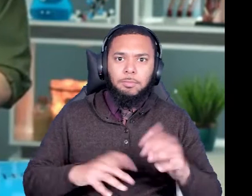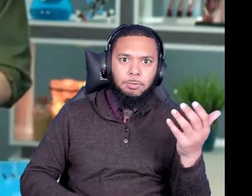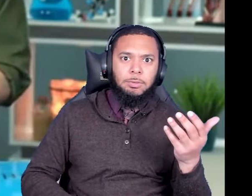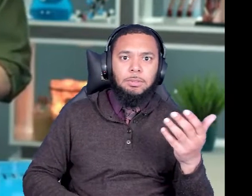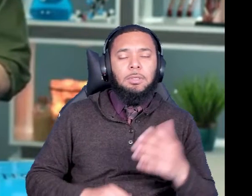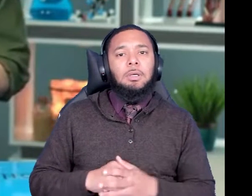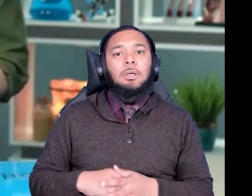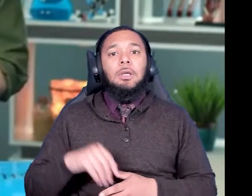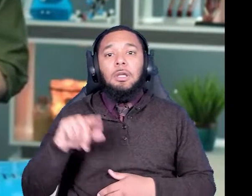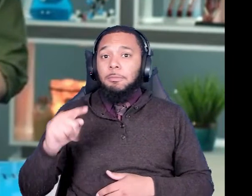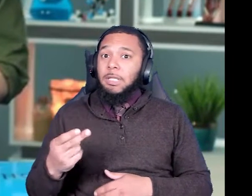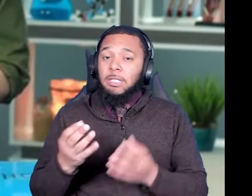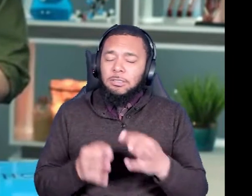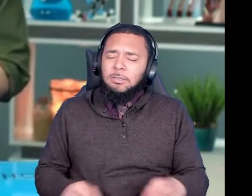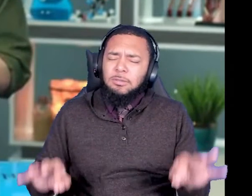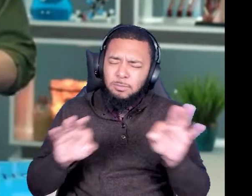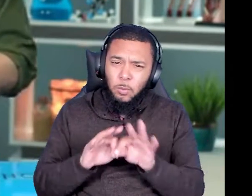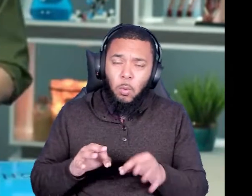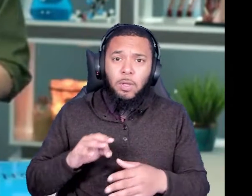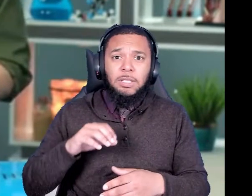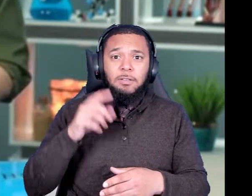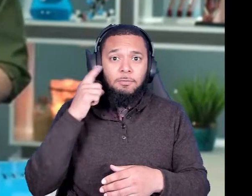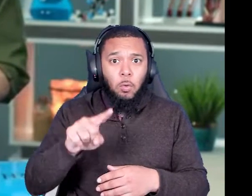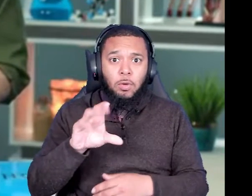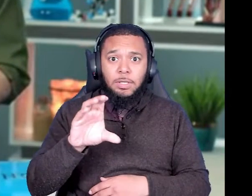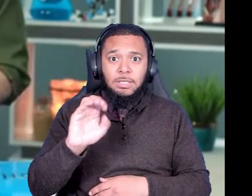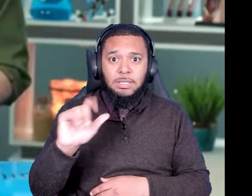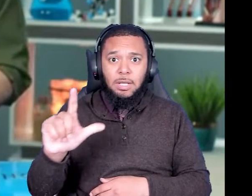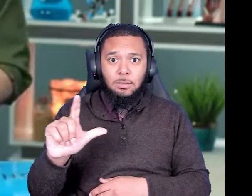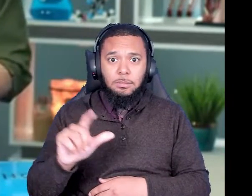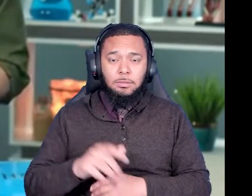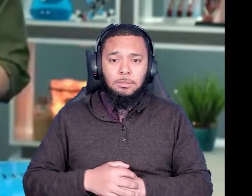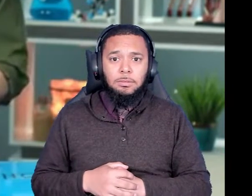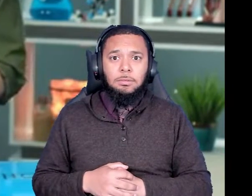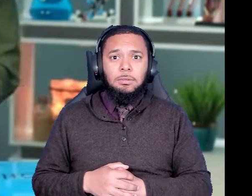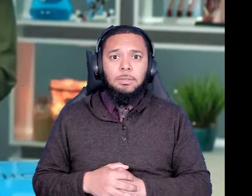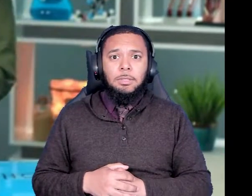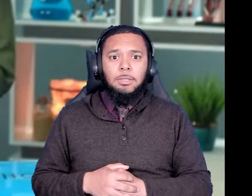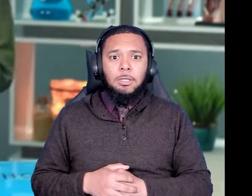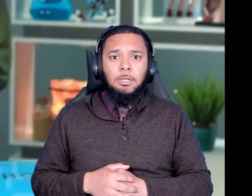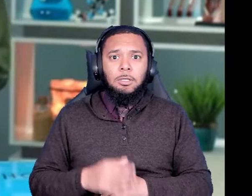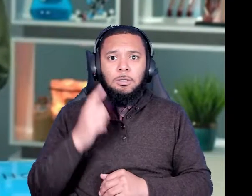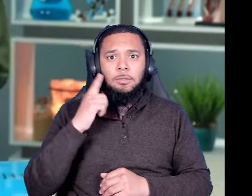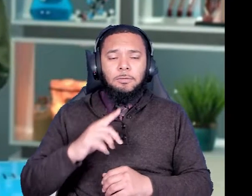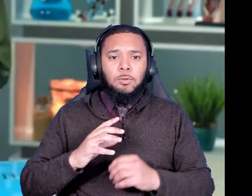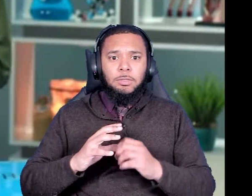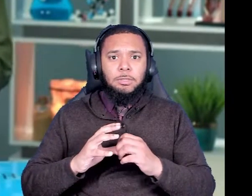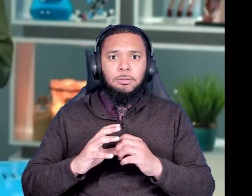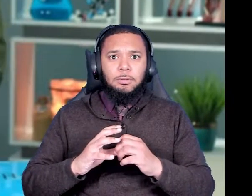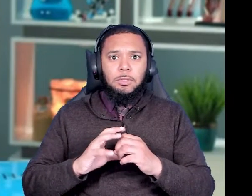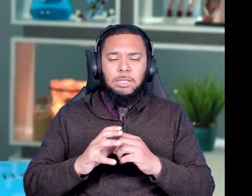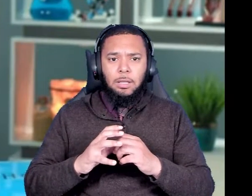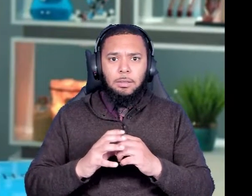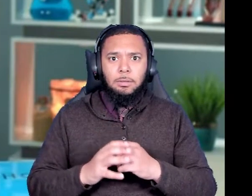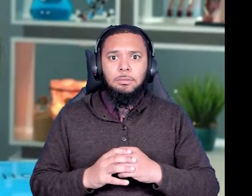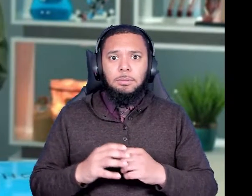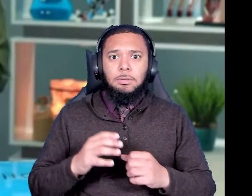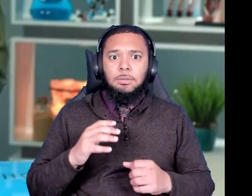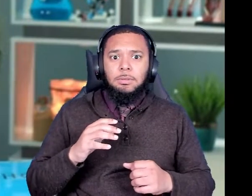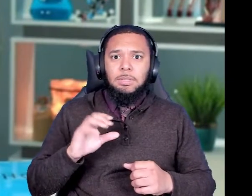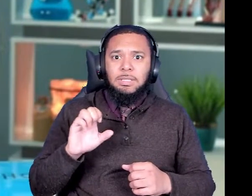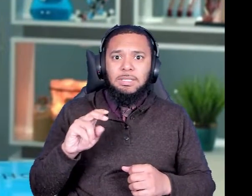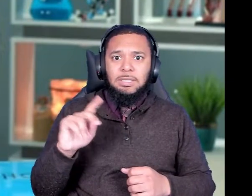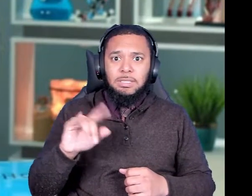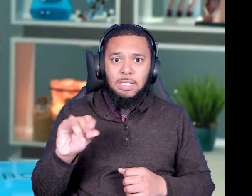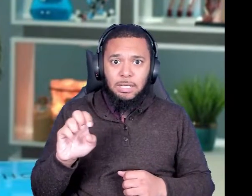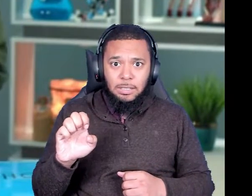really important within our cells. Most enzymes, and remember, enzymes are proteins that break down things,